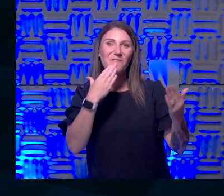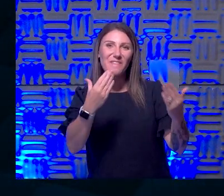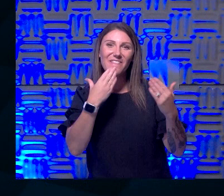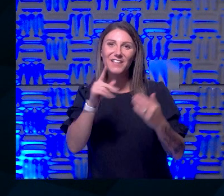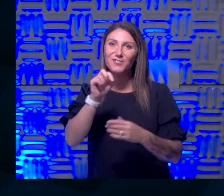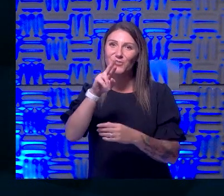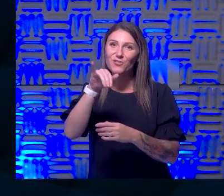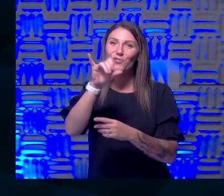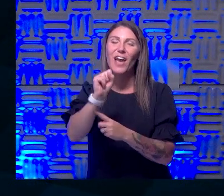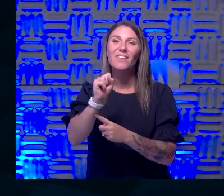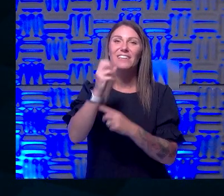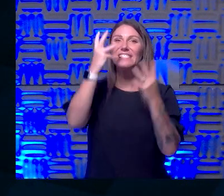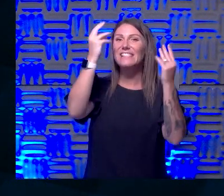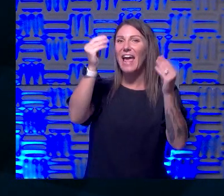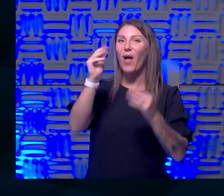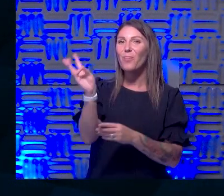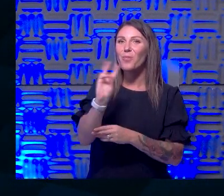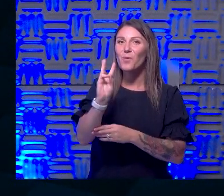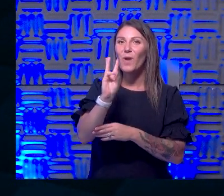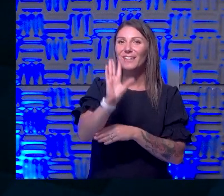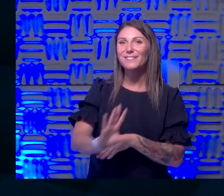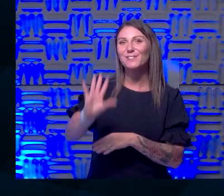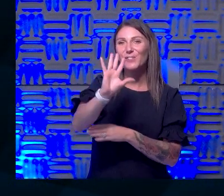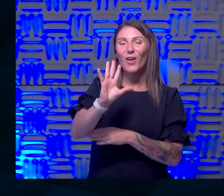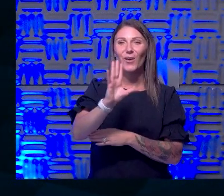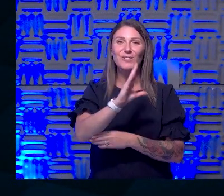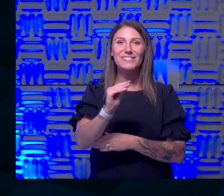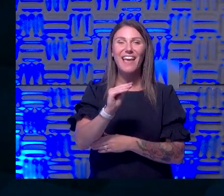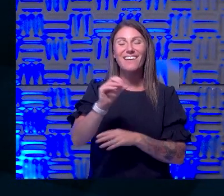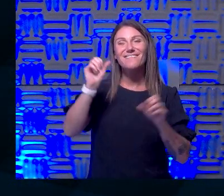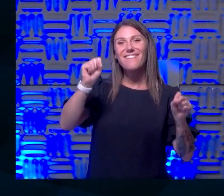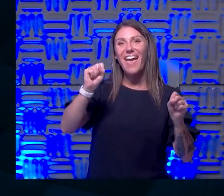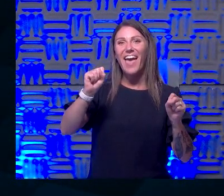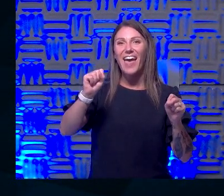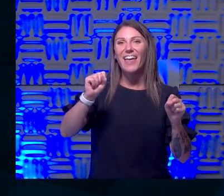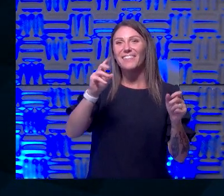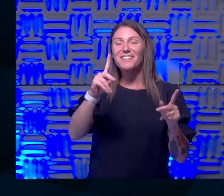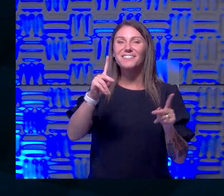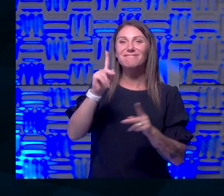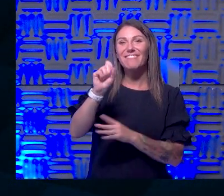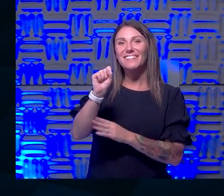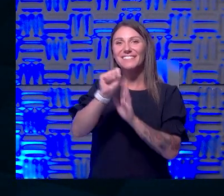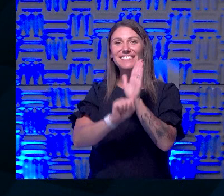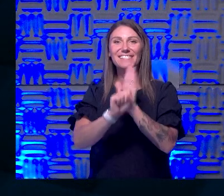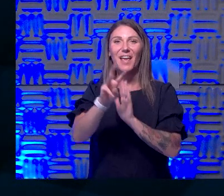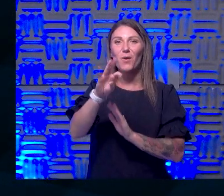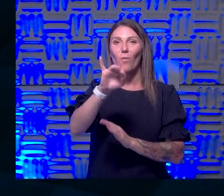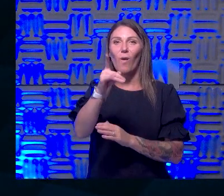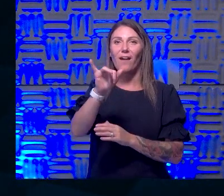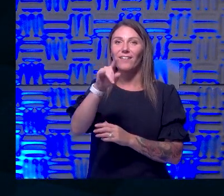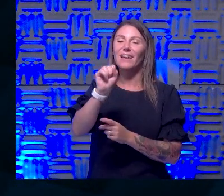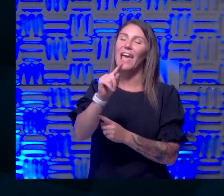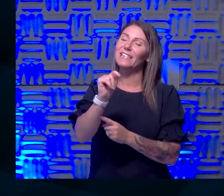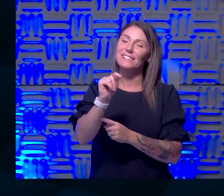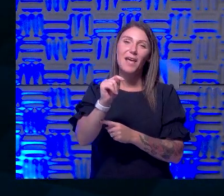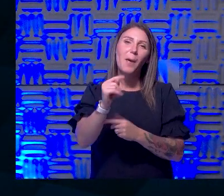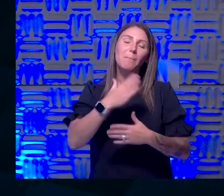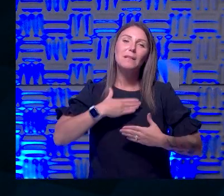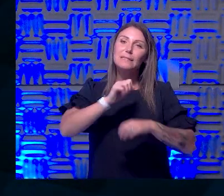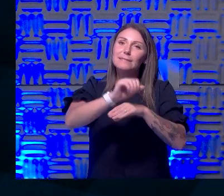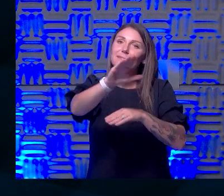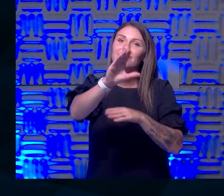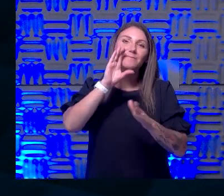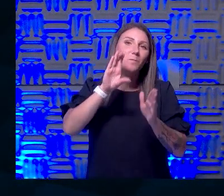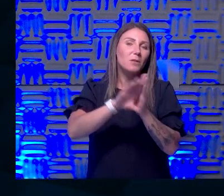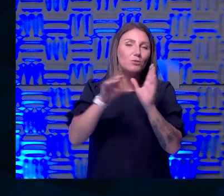West Coast. And a little shout out to our Wildcats out there. So anyway, everyone, thank you so much for sending those in. Keep sending us those pictures because we really like